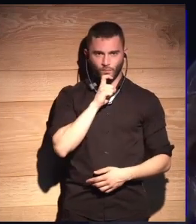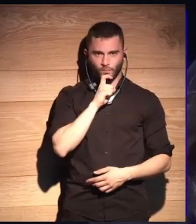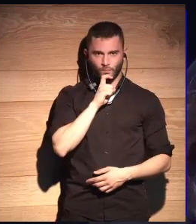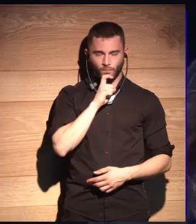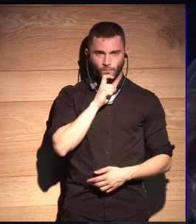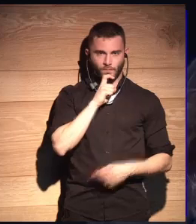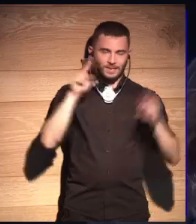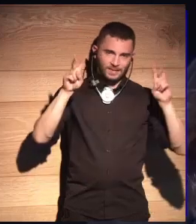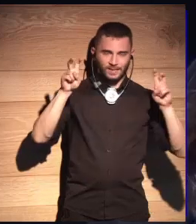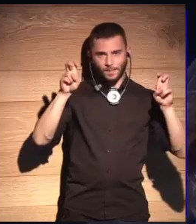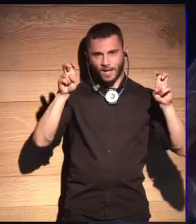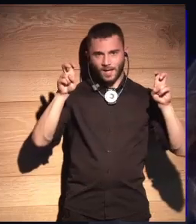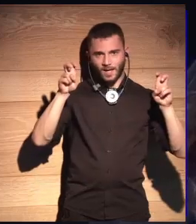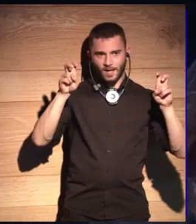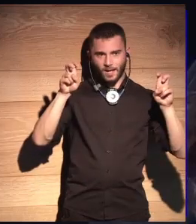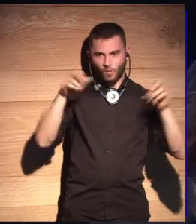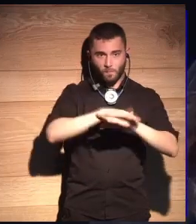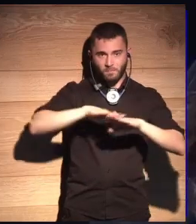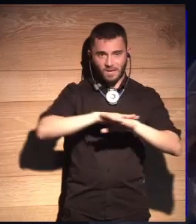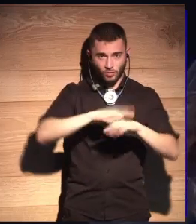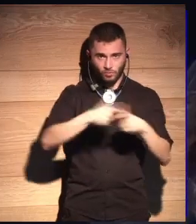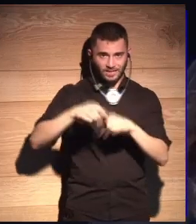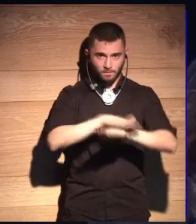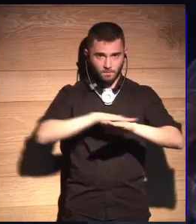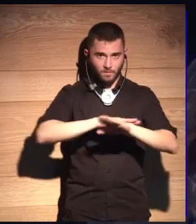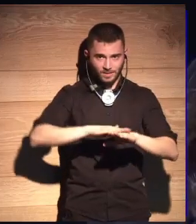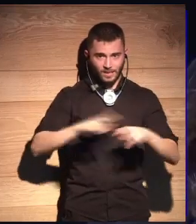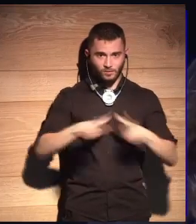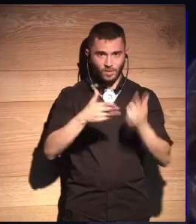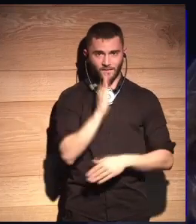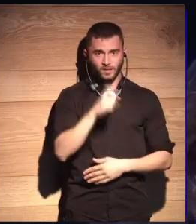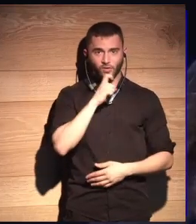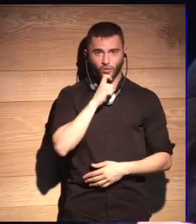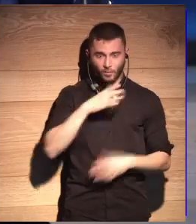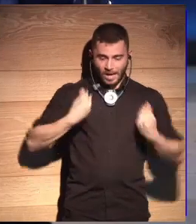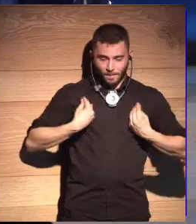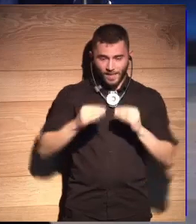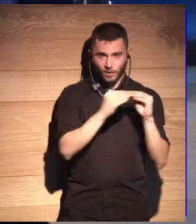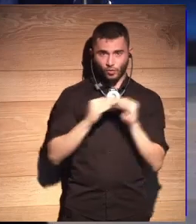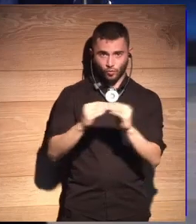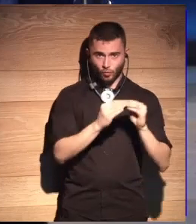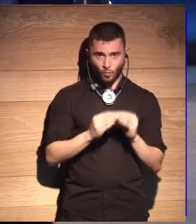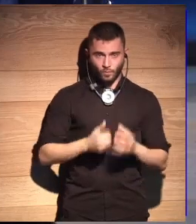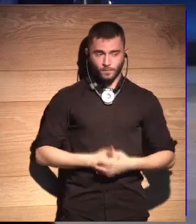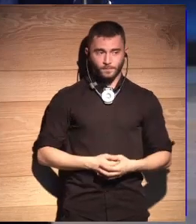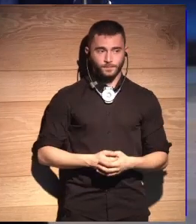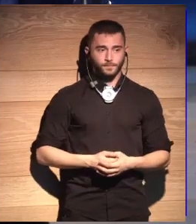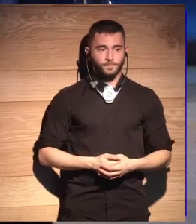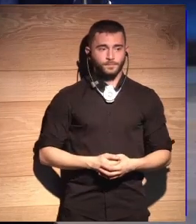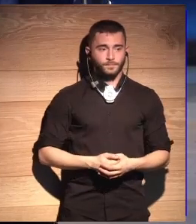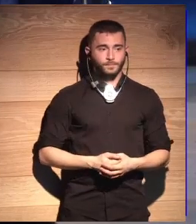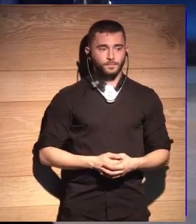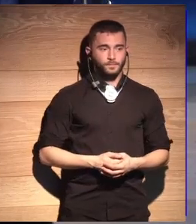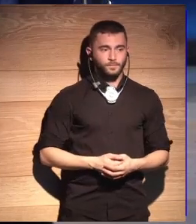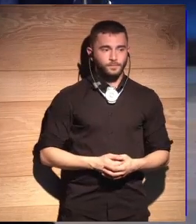their basic aspects of common life. Pablo, no sé si quieres ir por esa línea, pasar a... Pablo, I